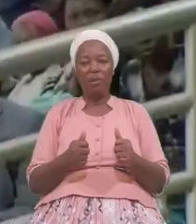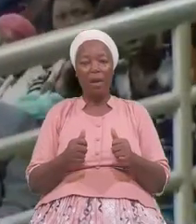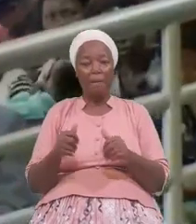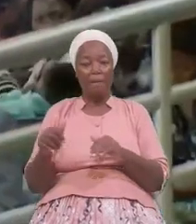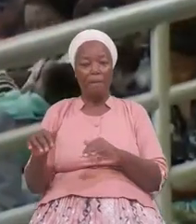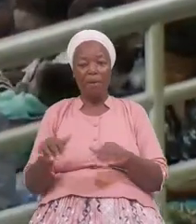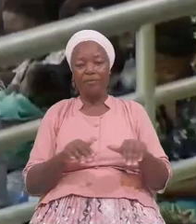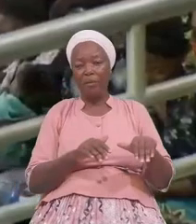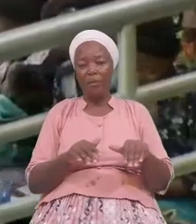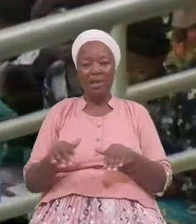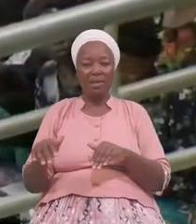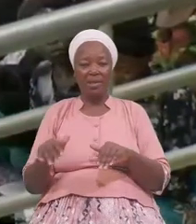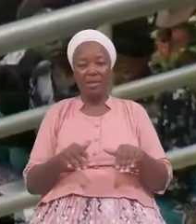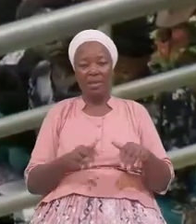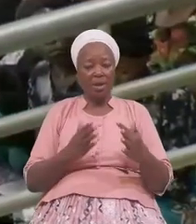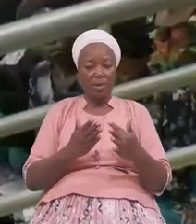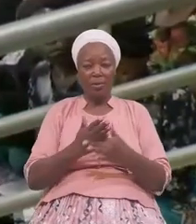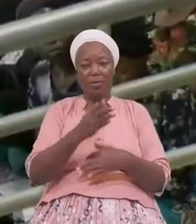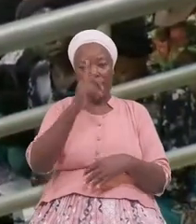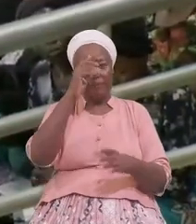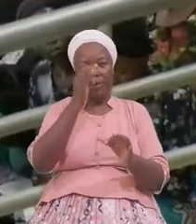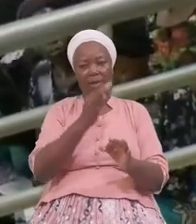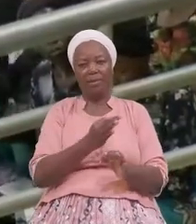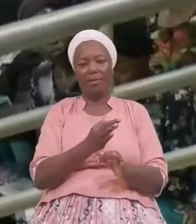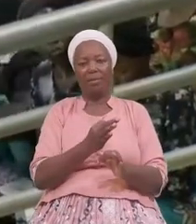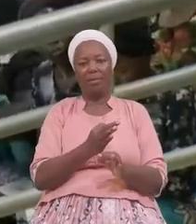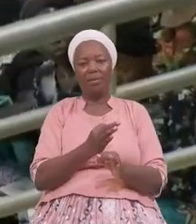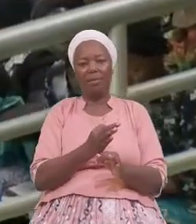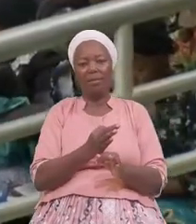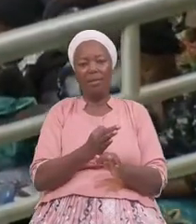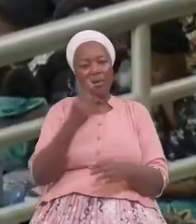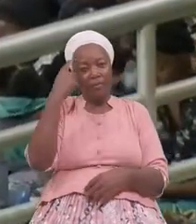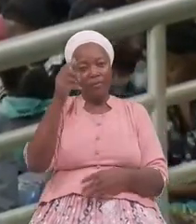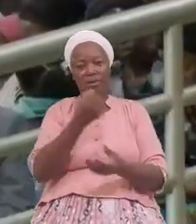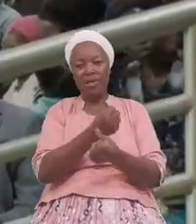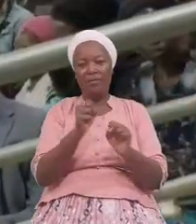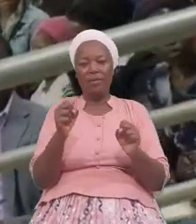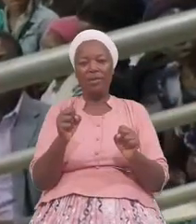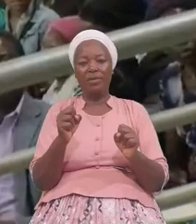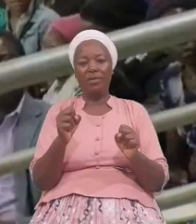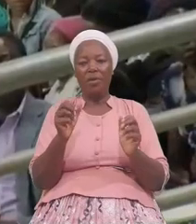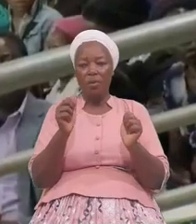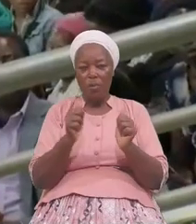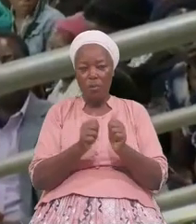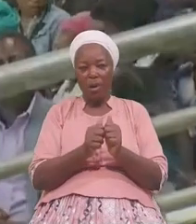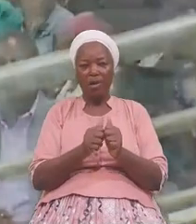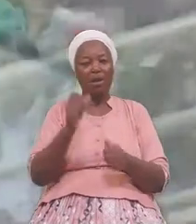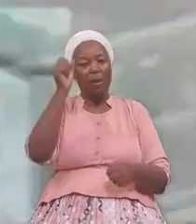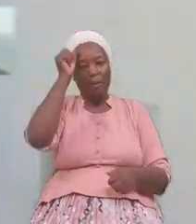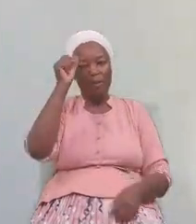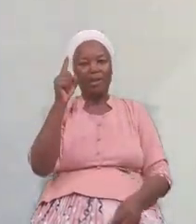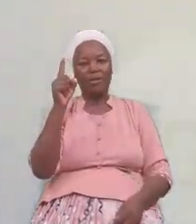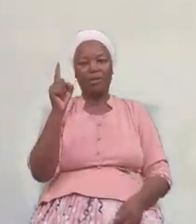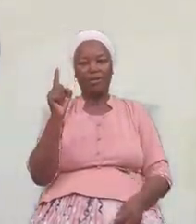performance through faith for salvation with